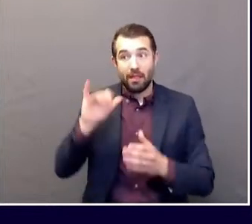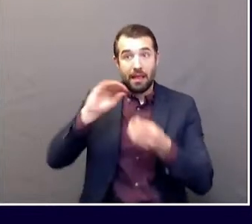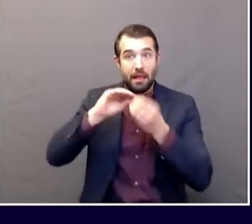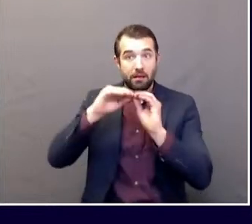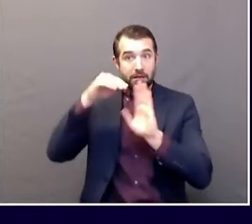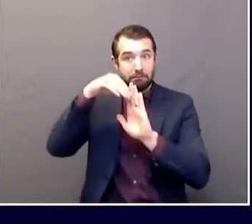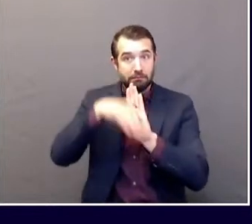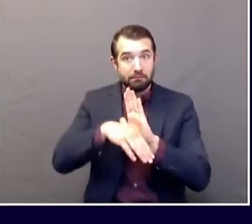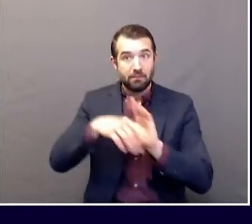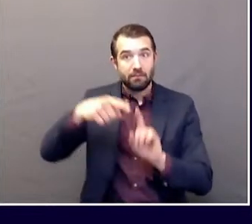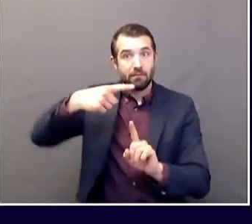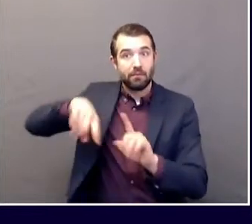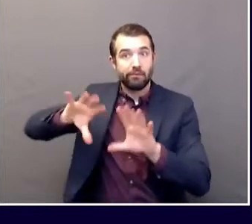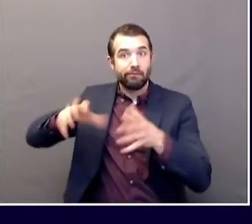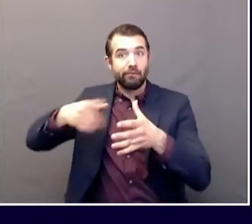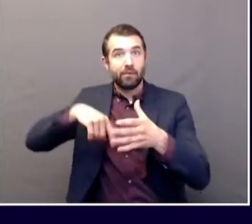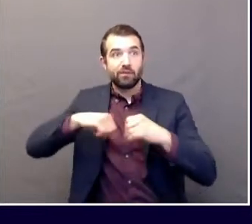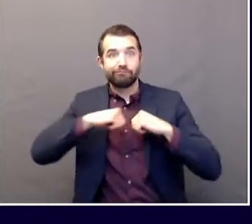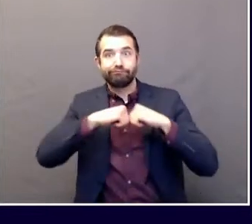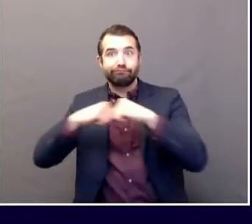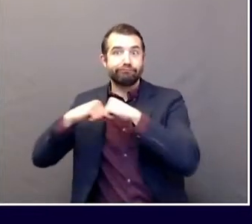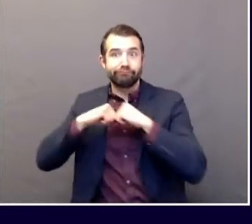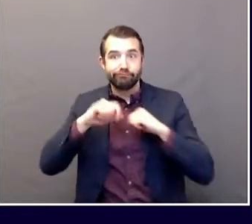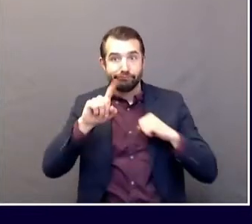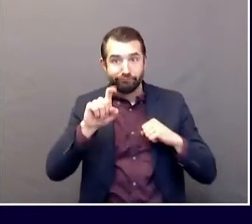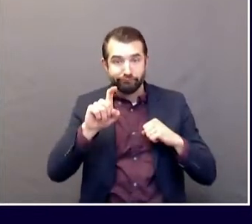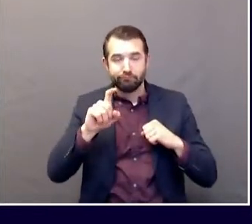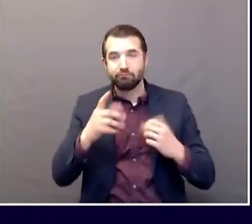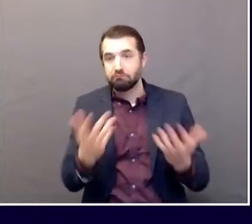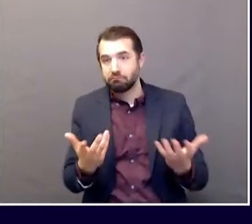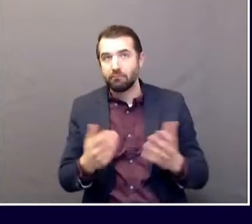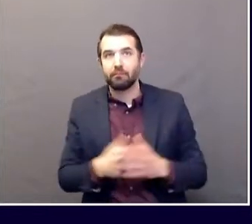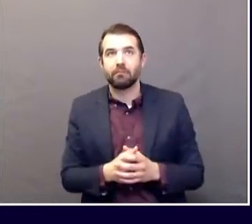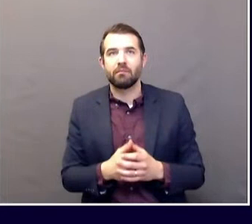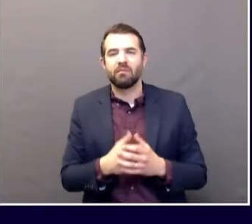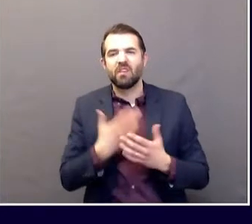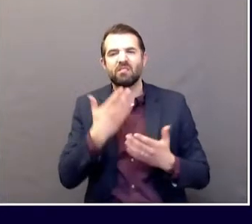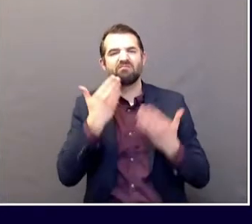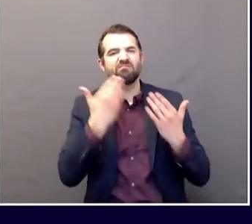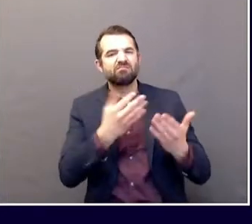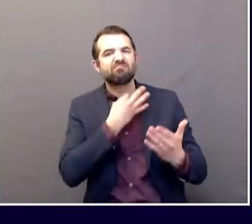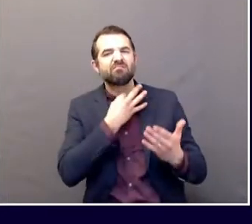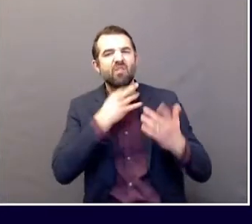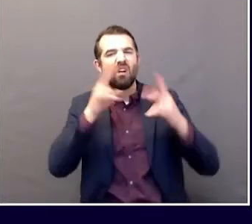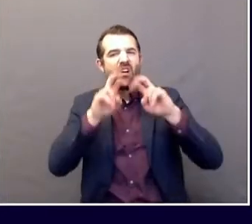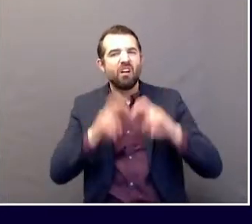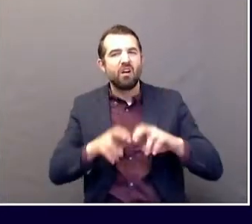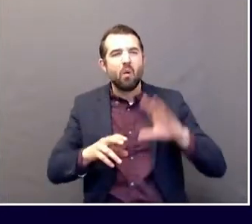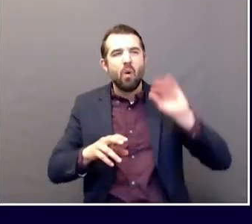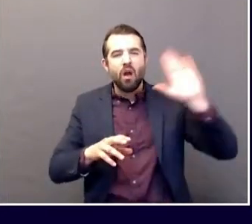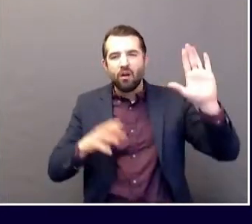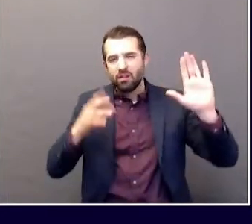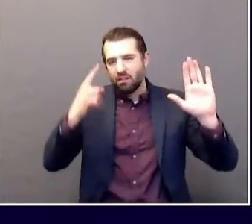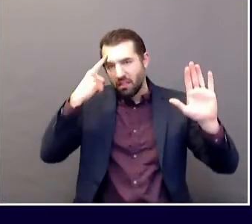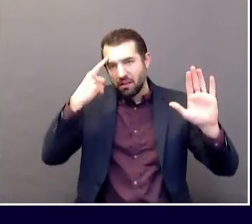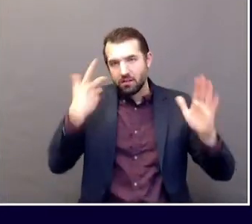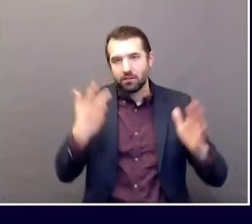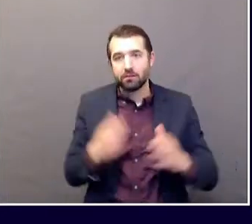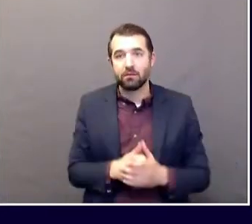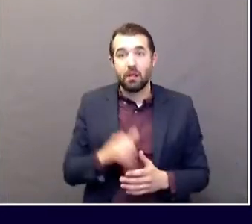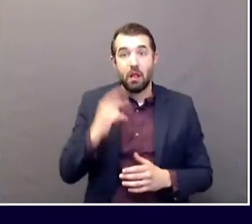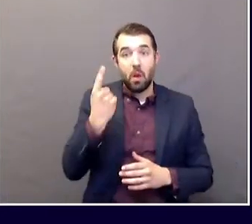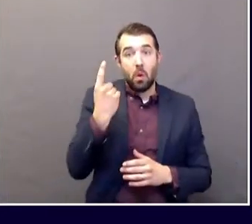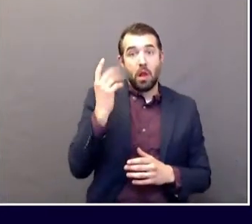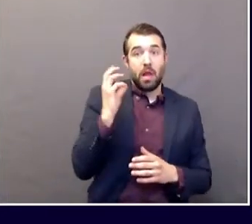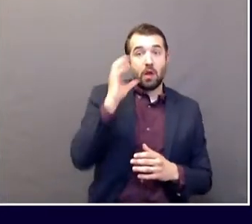down? I've asked them to look into that and analyze that situation. That is but one hypothesis, Jessica. Just